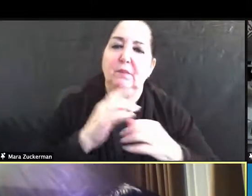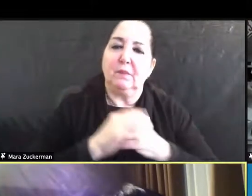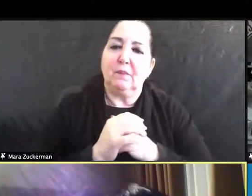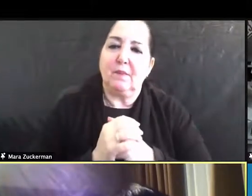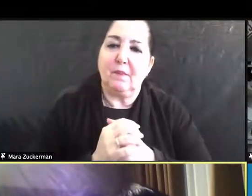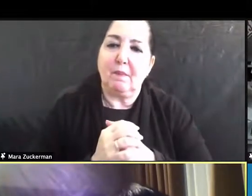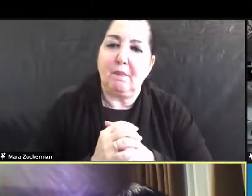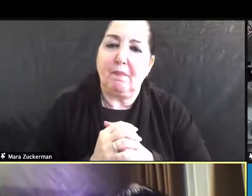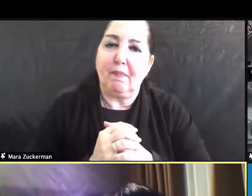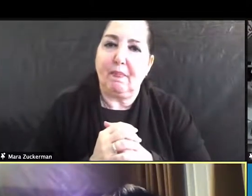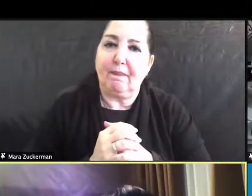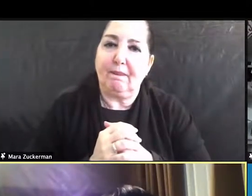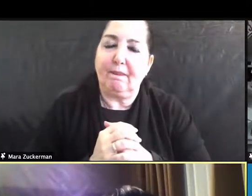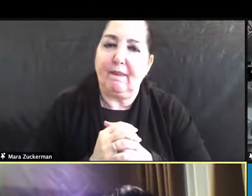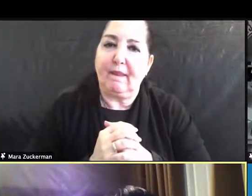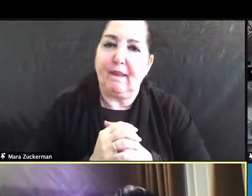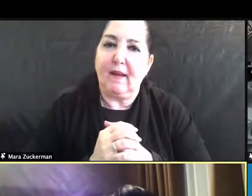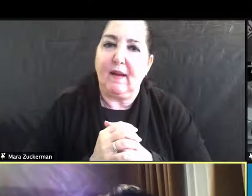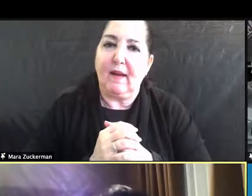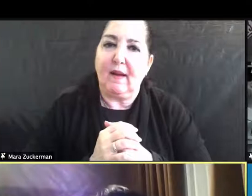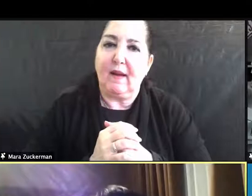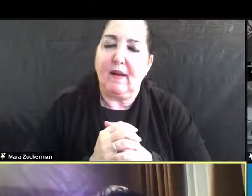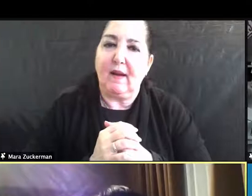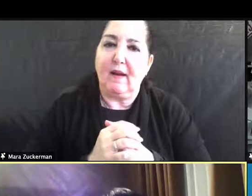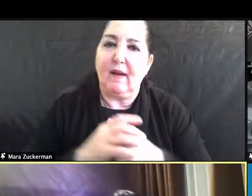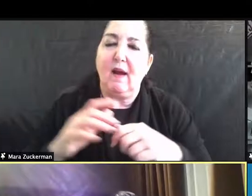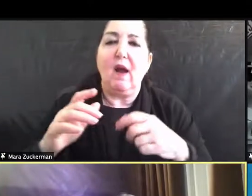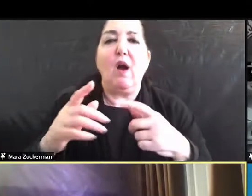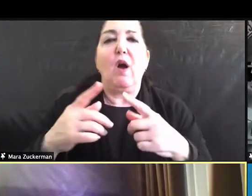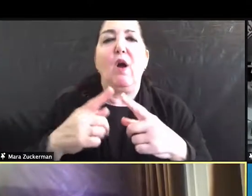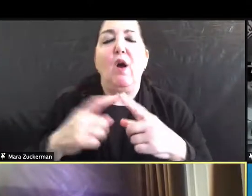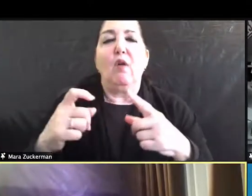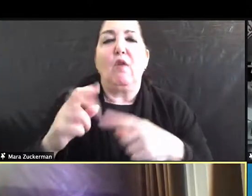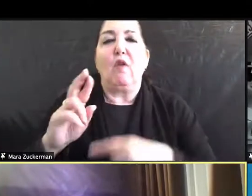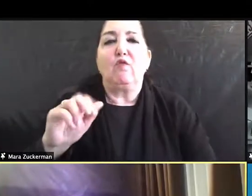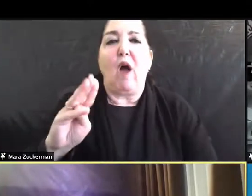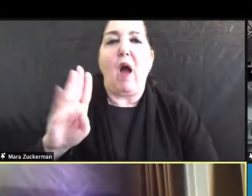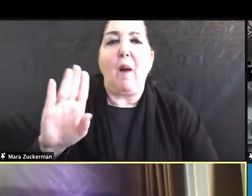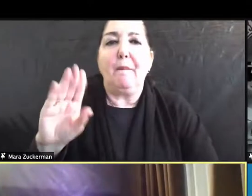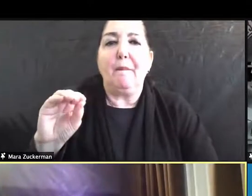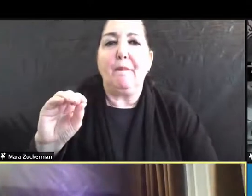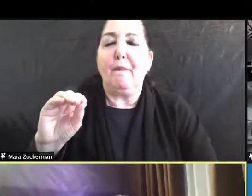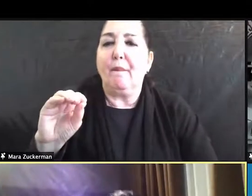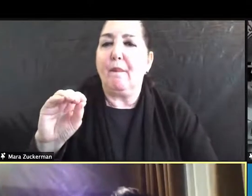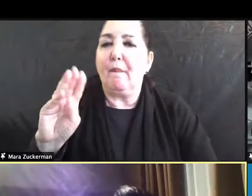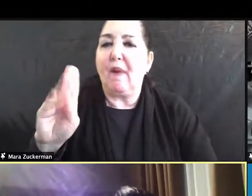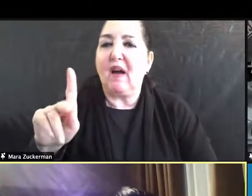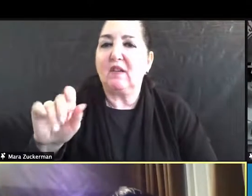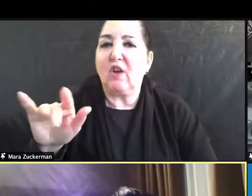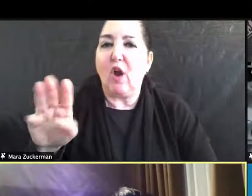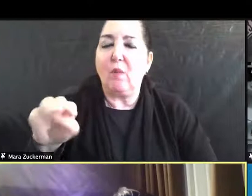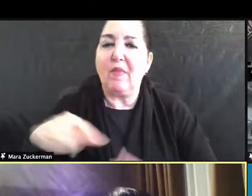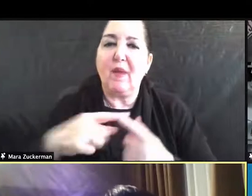Ever since the transformation from Ruang Rupa Serum as a collective at their own place, and then we changed into Gudang